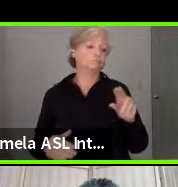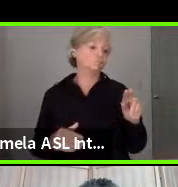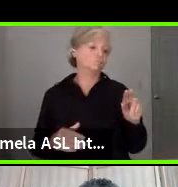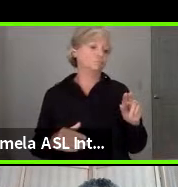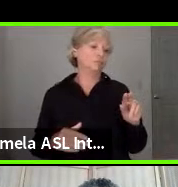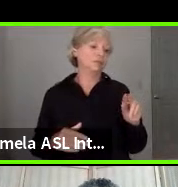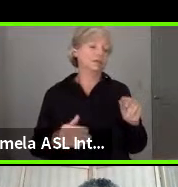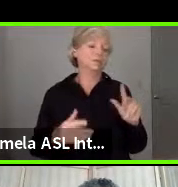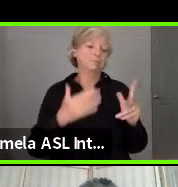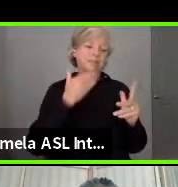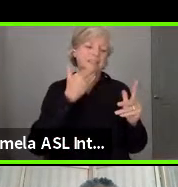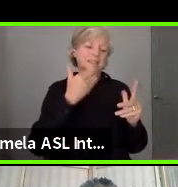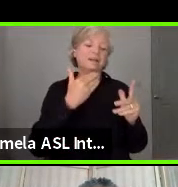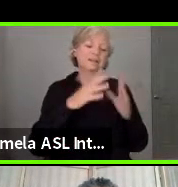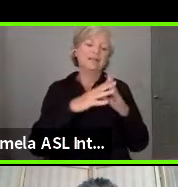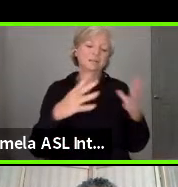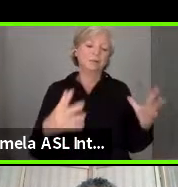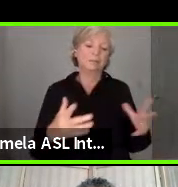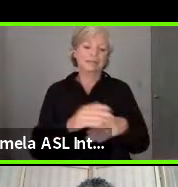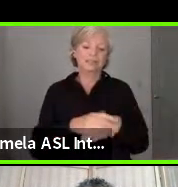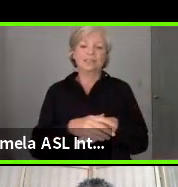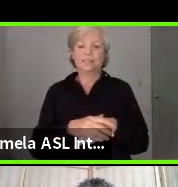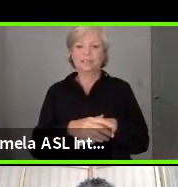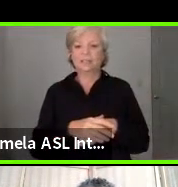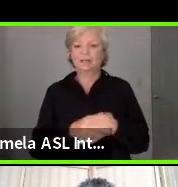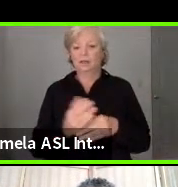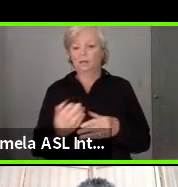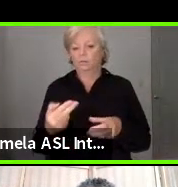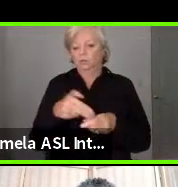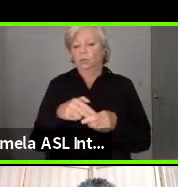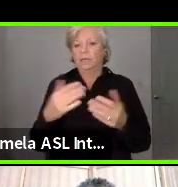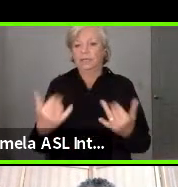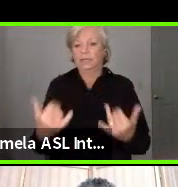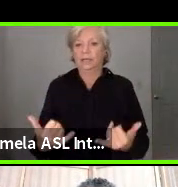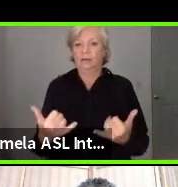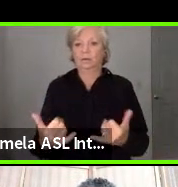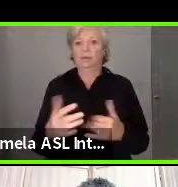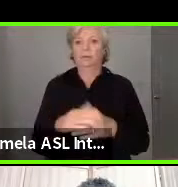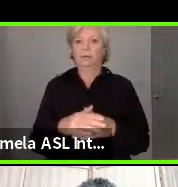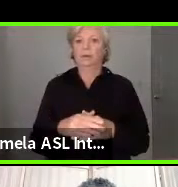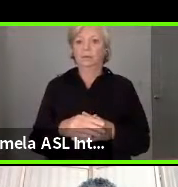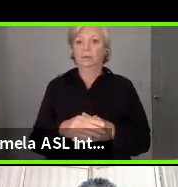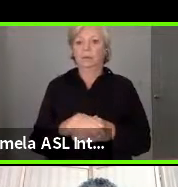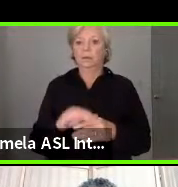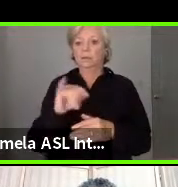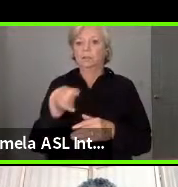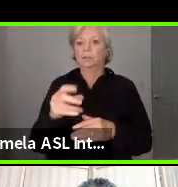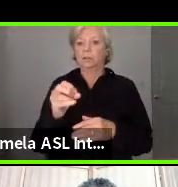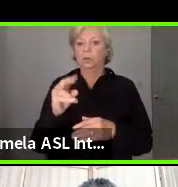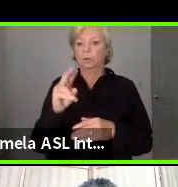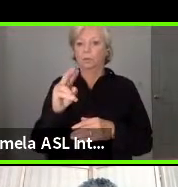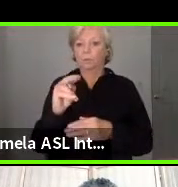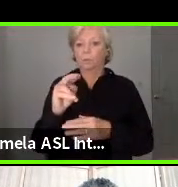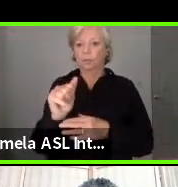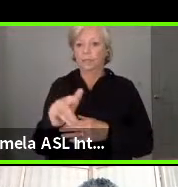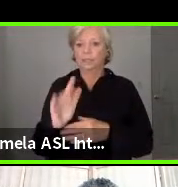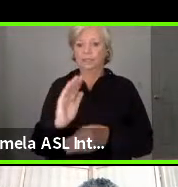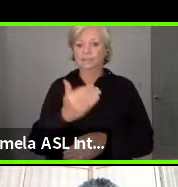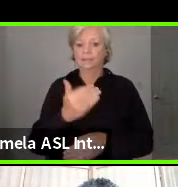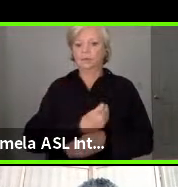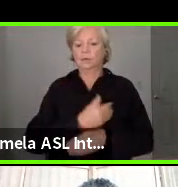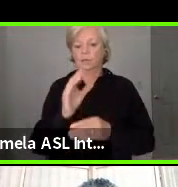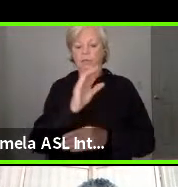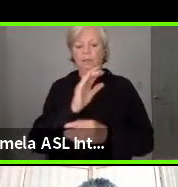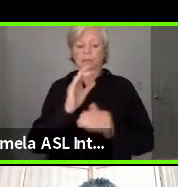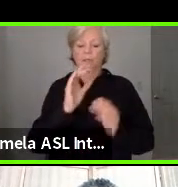so much, Dr. Joanna Locke, for joining us today. Joanna is our clinical guidance lead and works closely with Dr. Moss, so we just